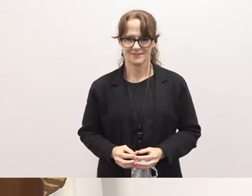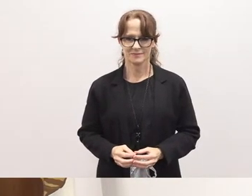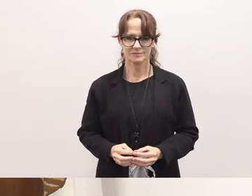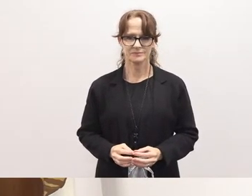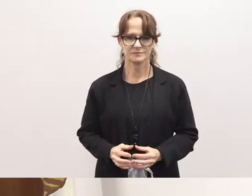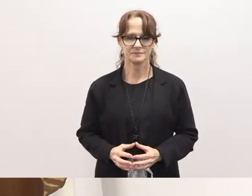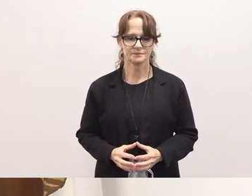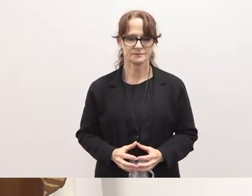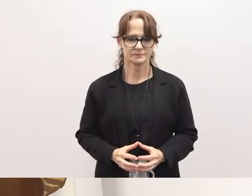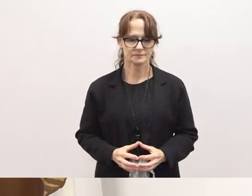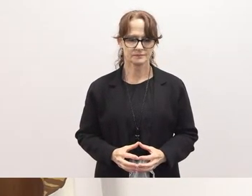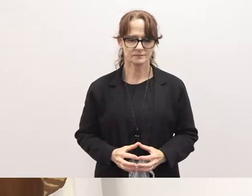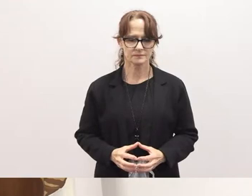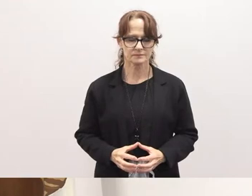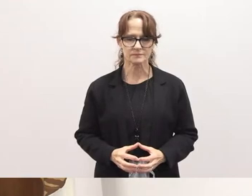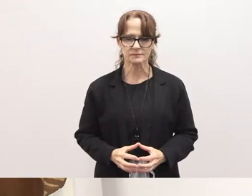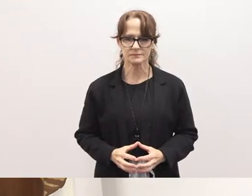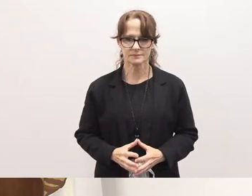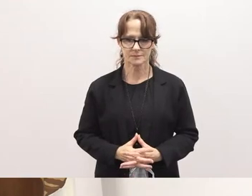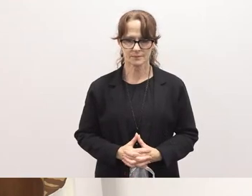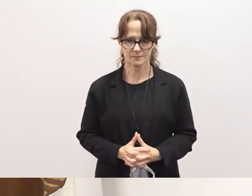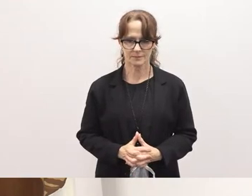Oh, yeah.